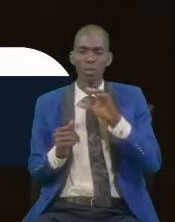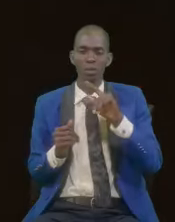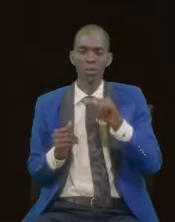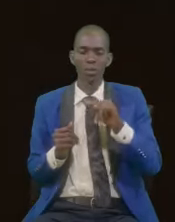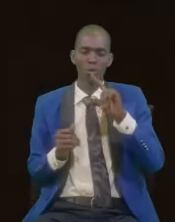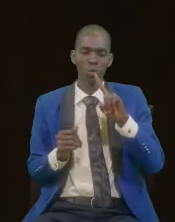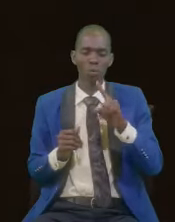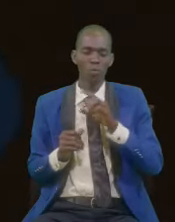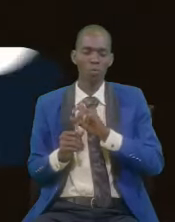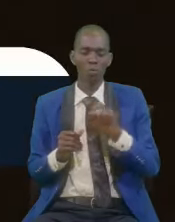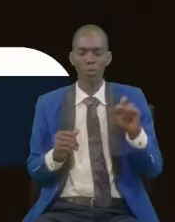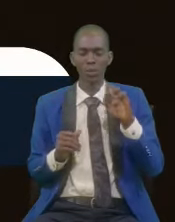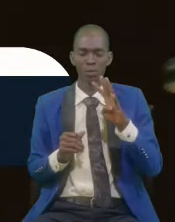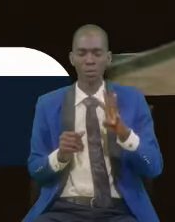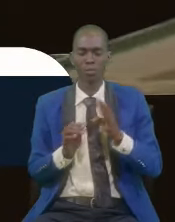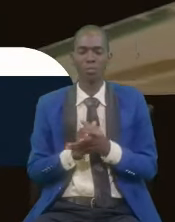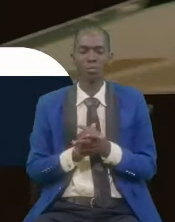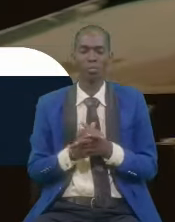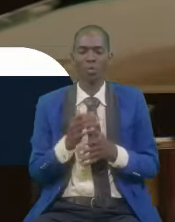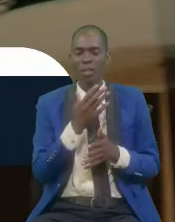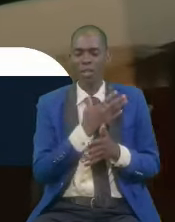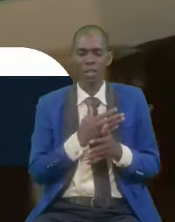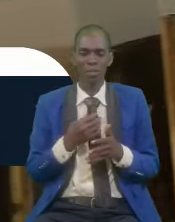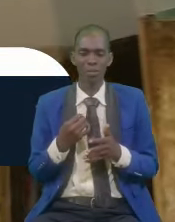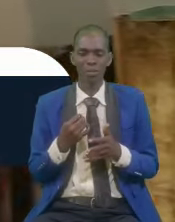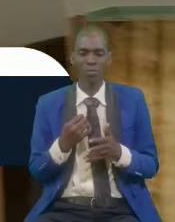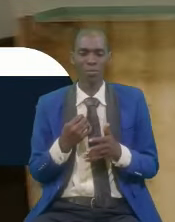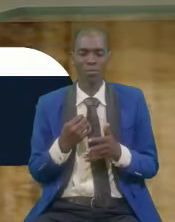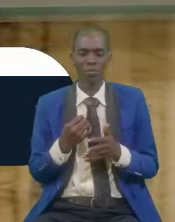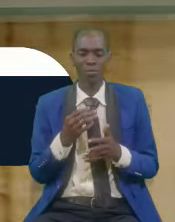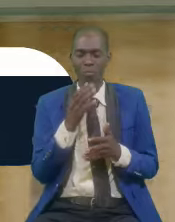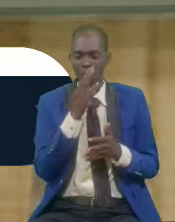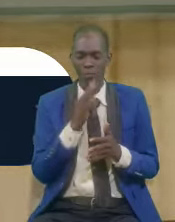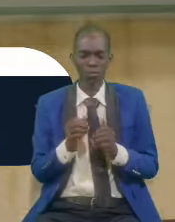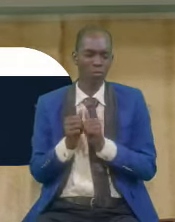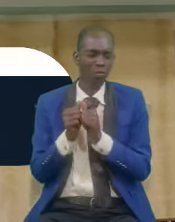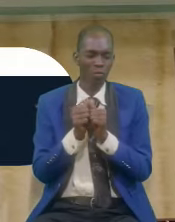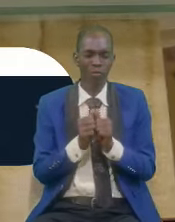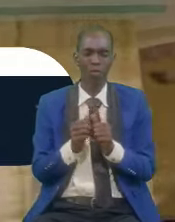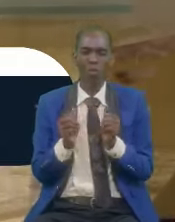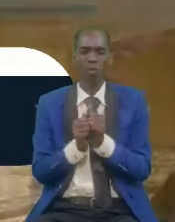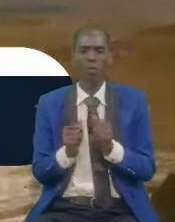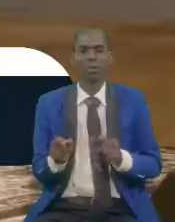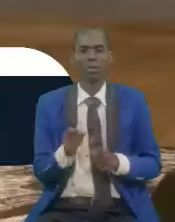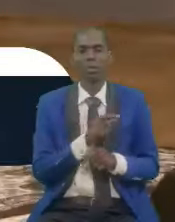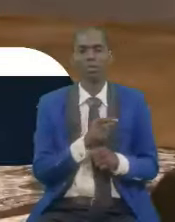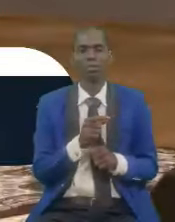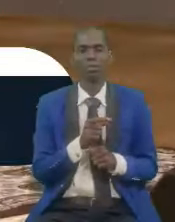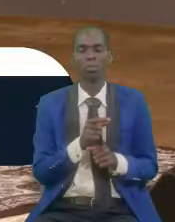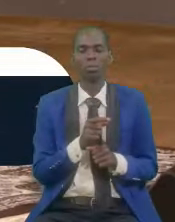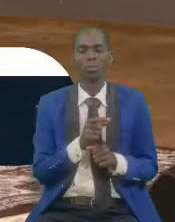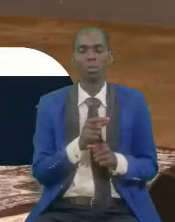Acts 1, verse 4. And being assembled together with them,